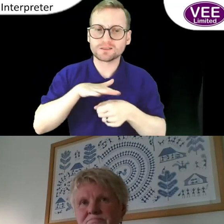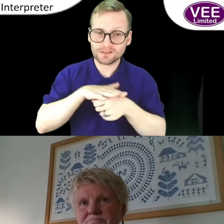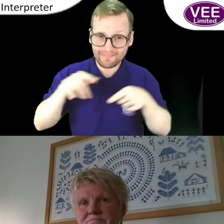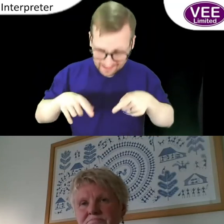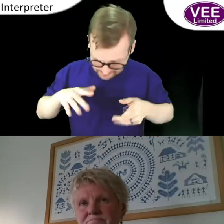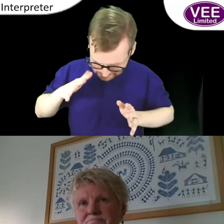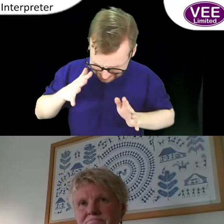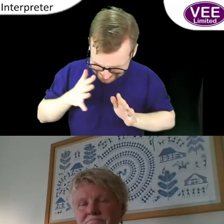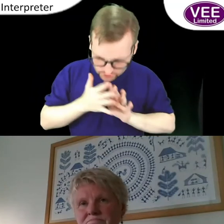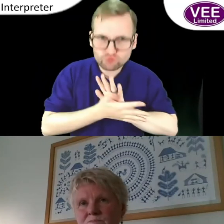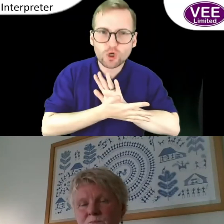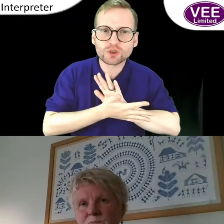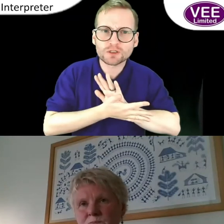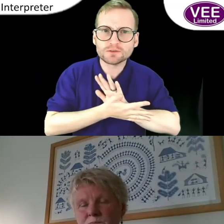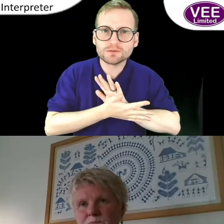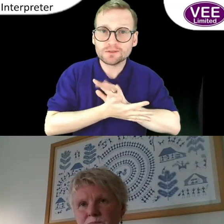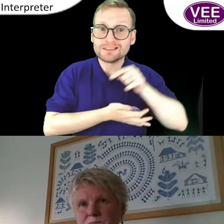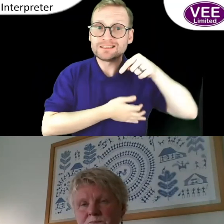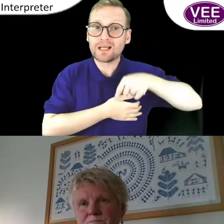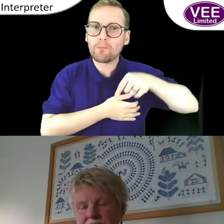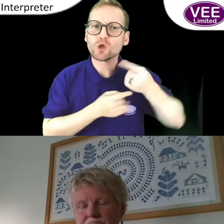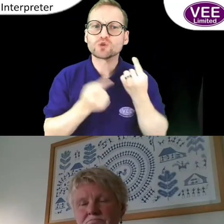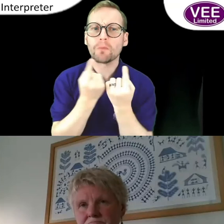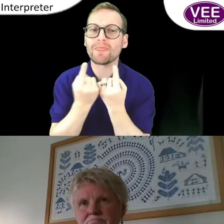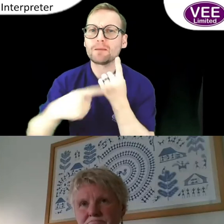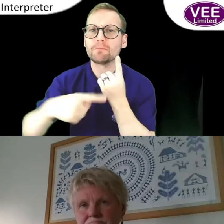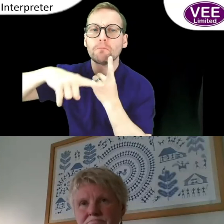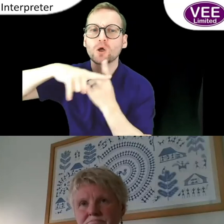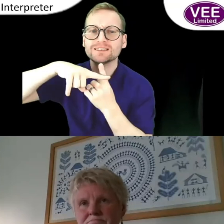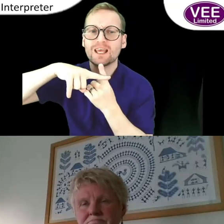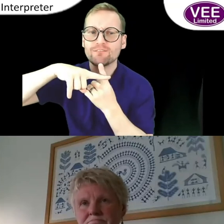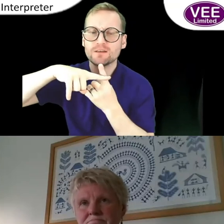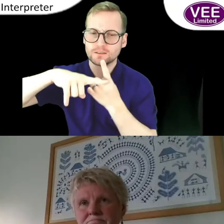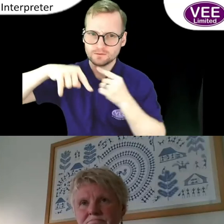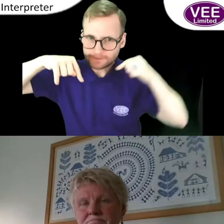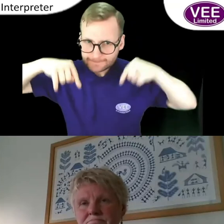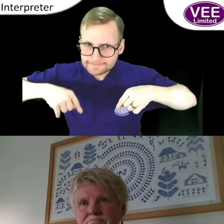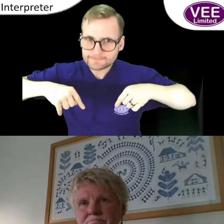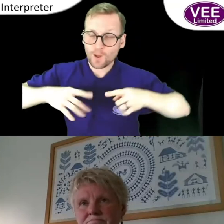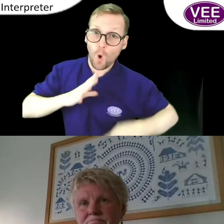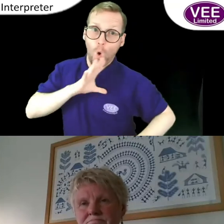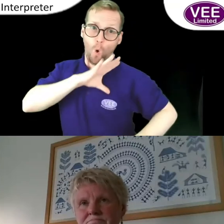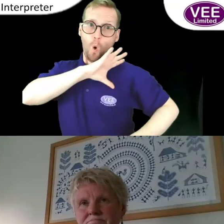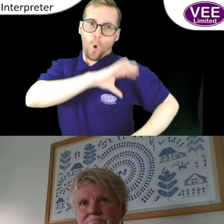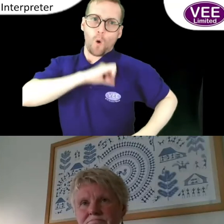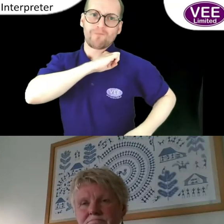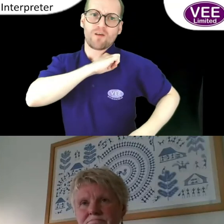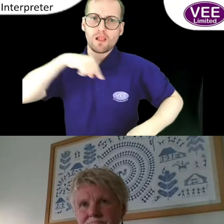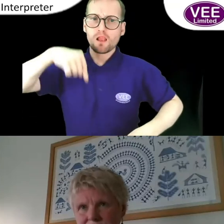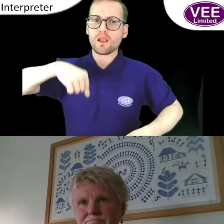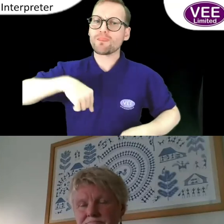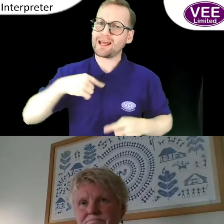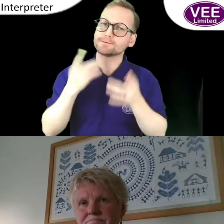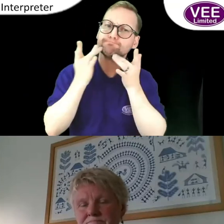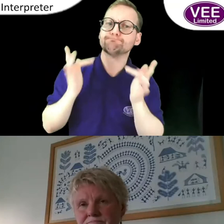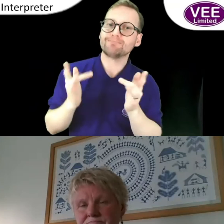But to do something very positive, something hopeful out of that, I found that this wisdom definitely is very evident.